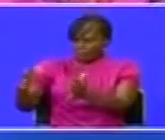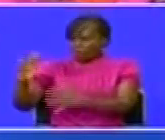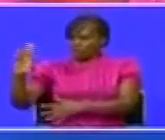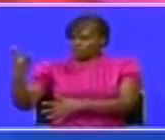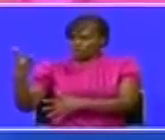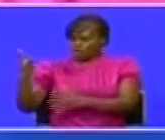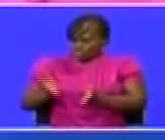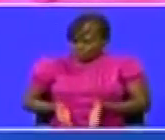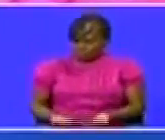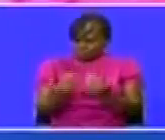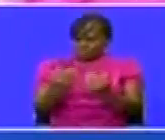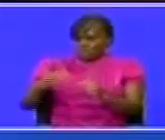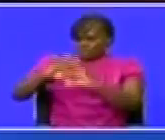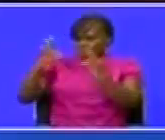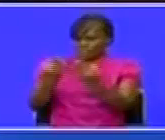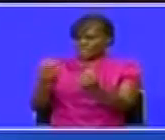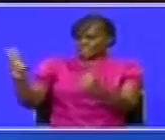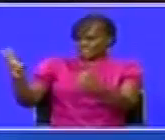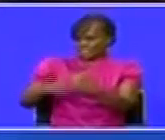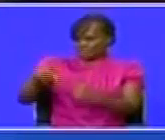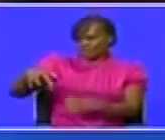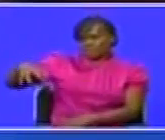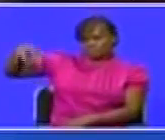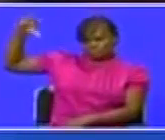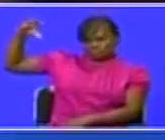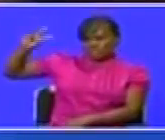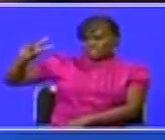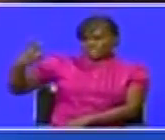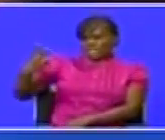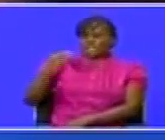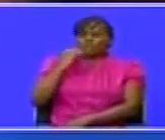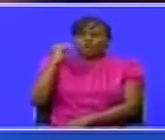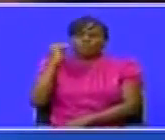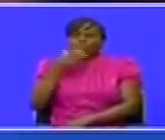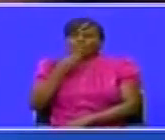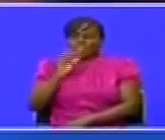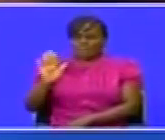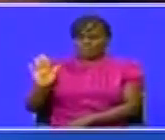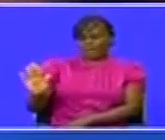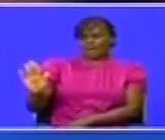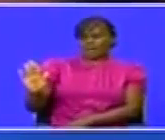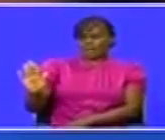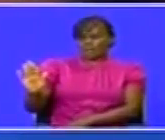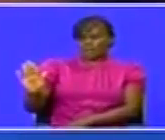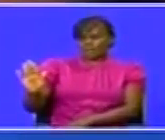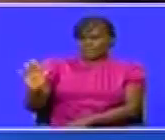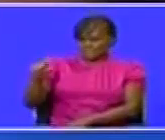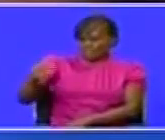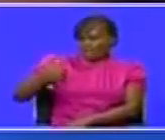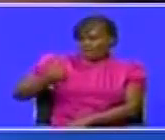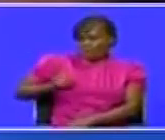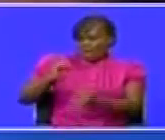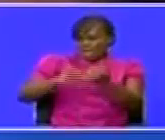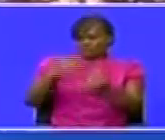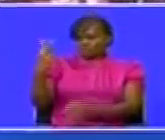in a family of seven. That he was the eldest son from the second home of his father, Ndogi Waititu, who had two